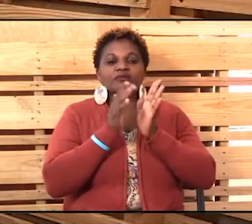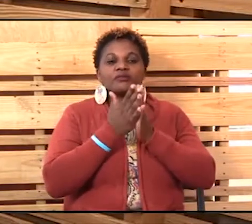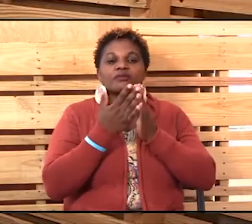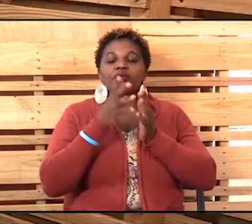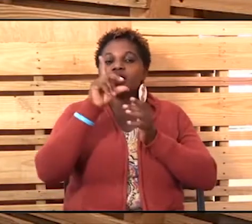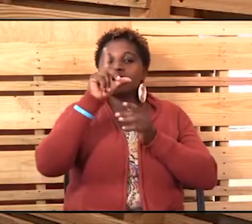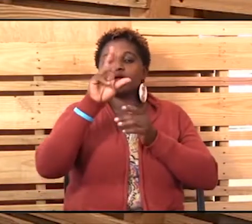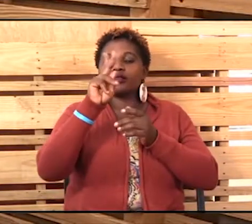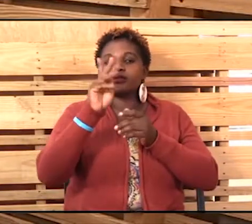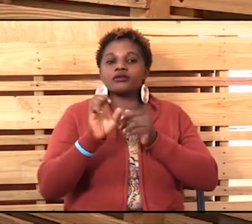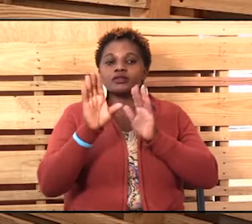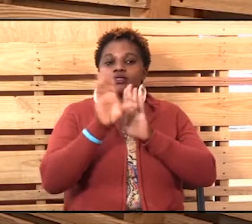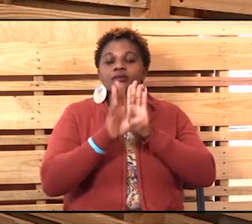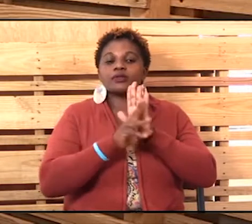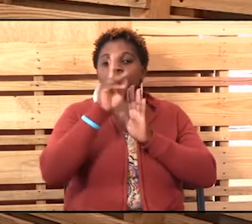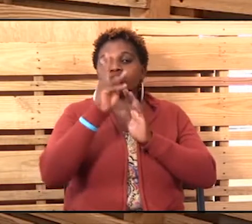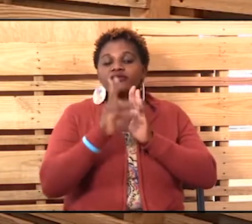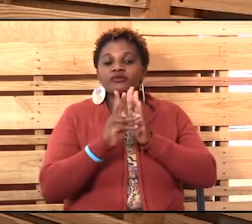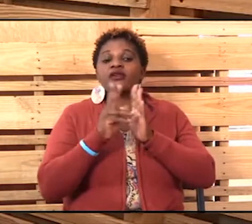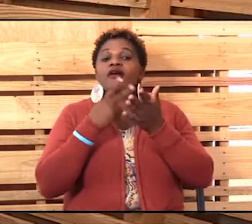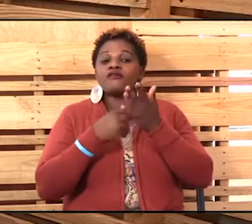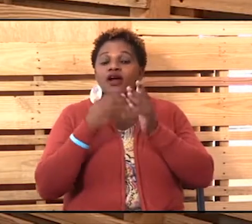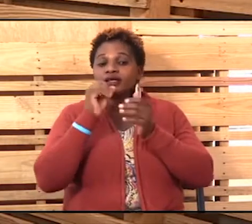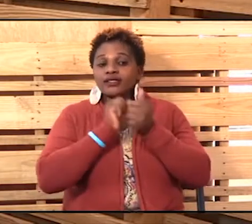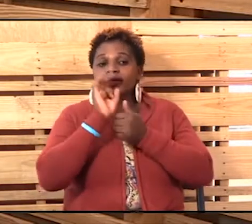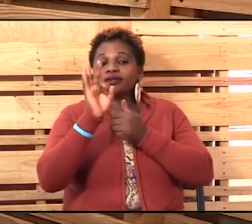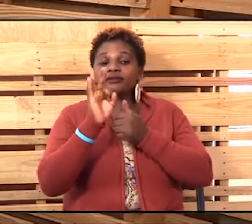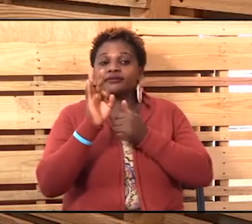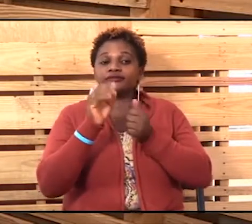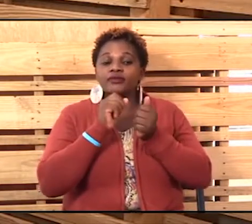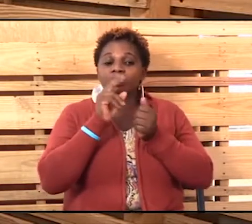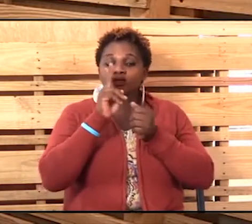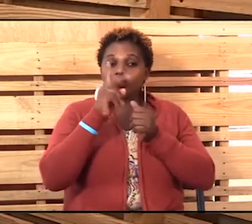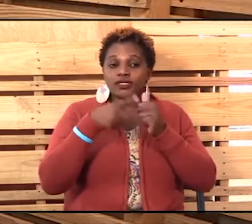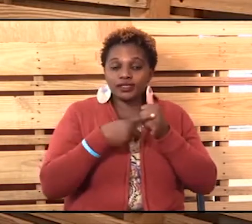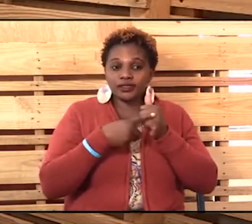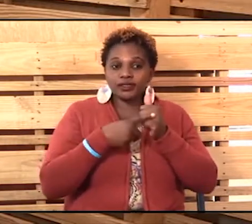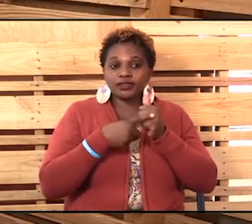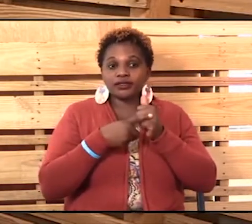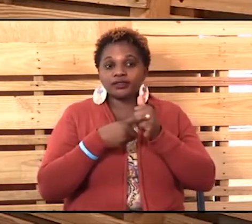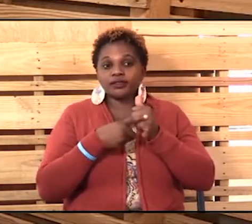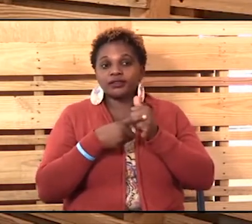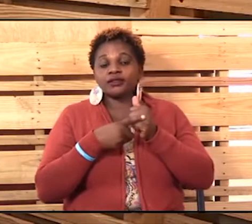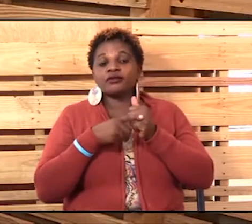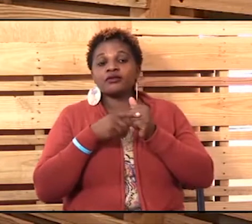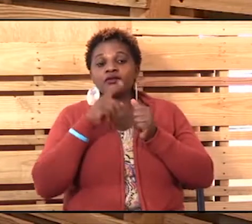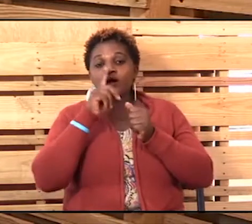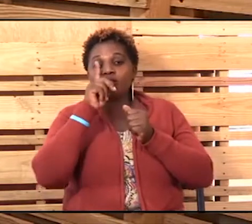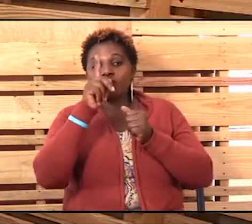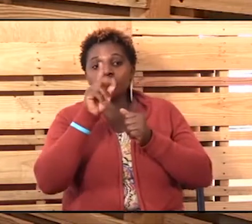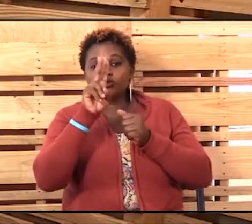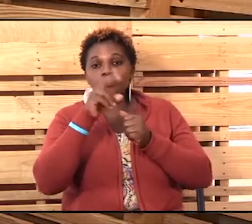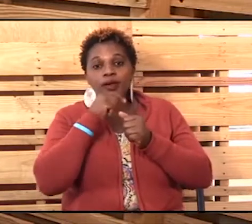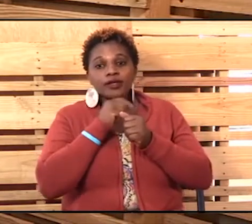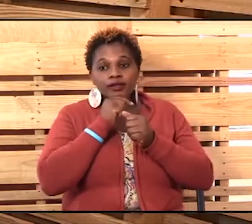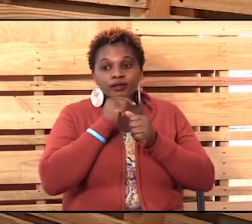from Luke chapter 24, from verse 13 all the way to 26. We get to know about two